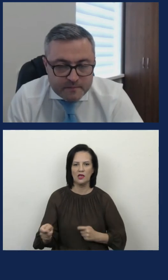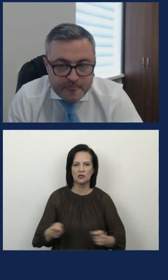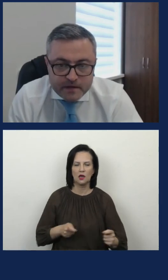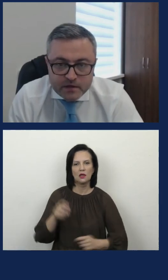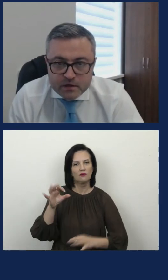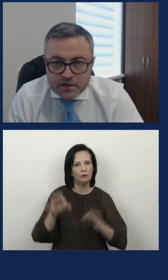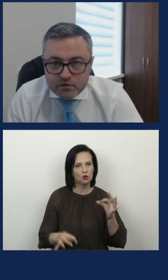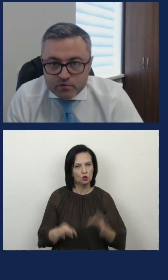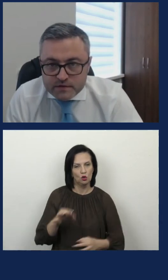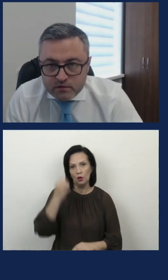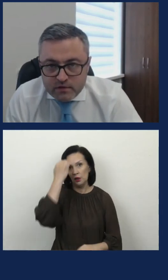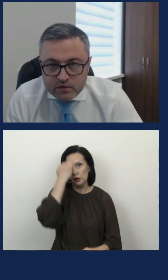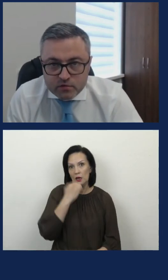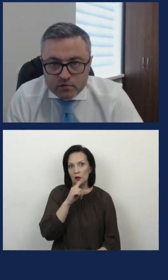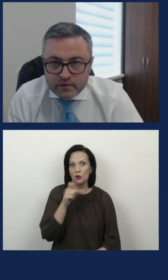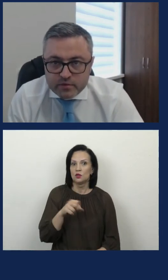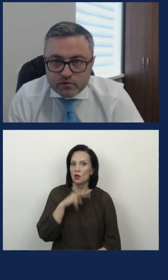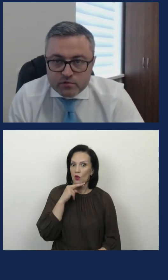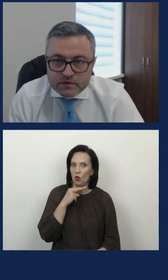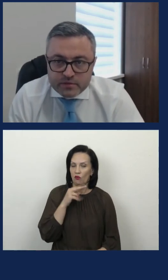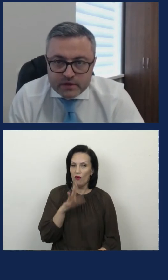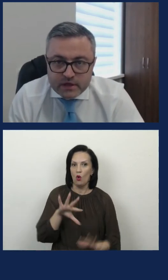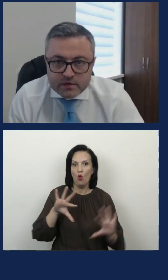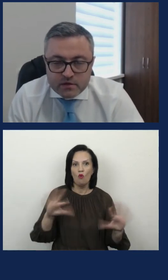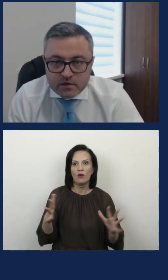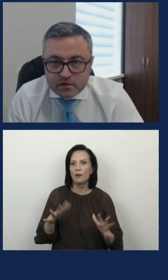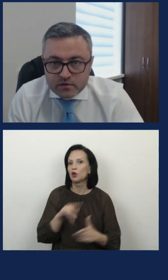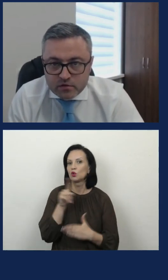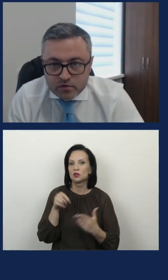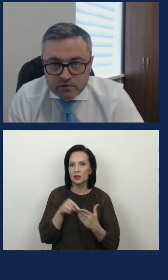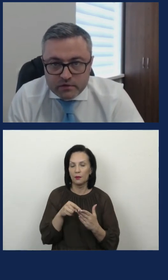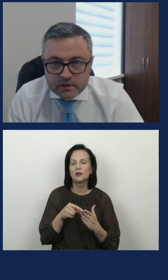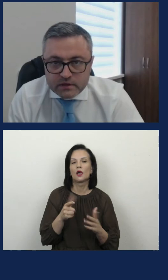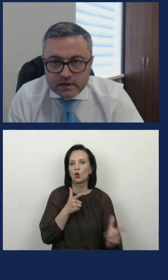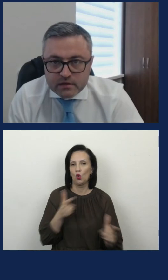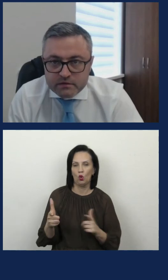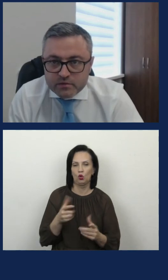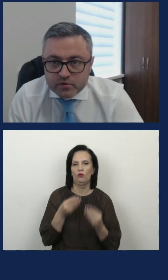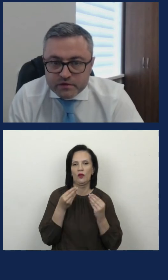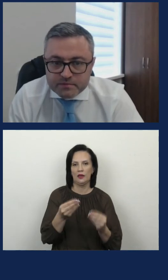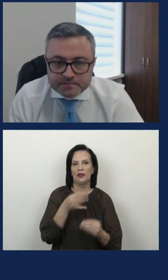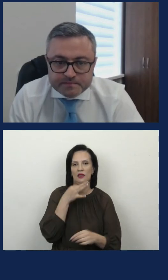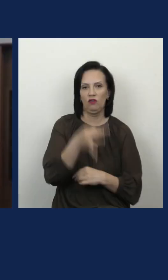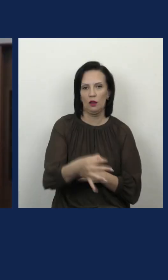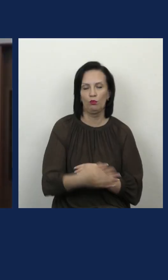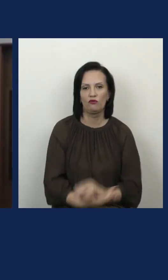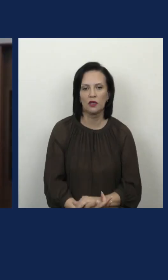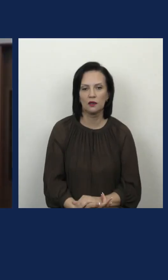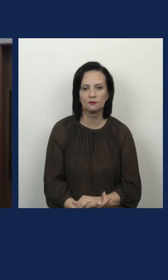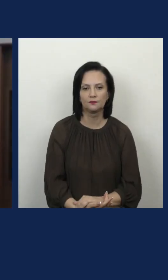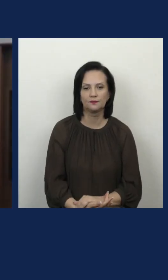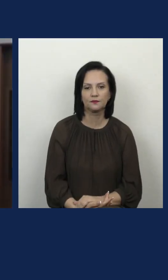properly protected by administrative courts. Thank you very much. If there are any questions, I would be happy to answer.